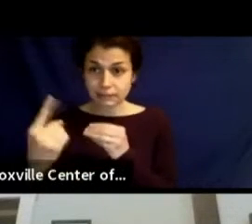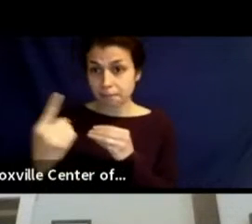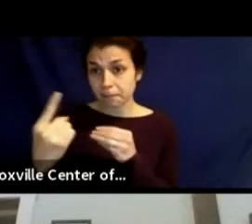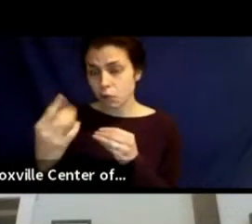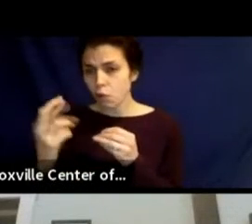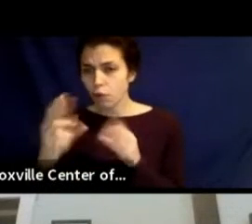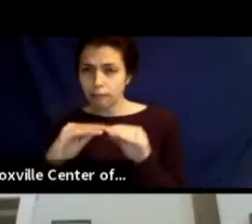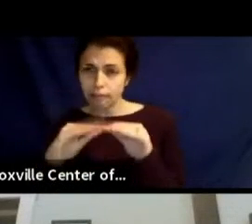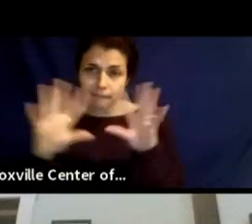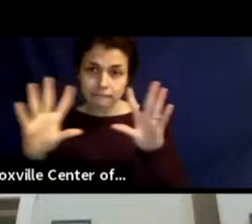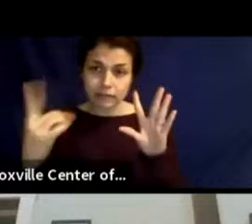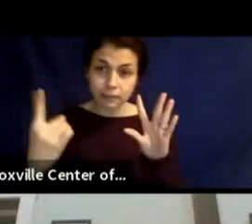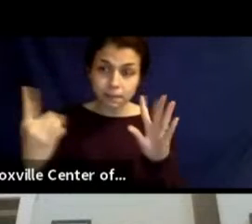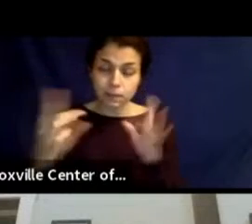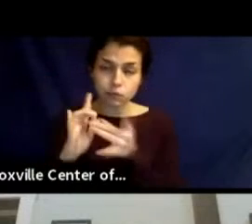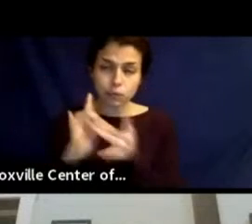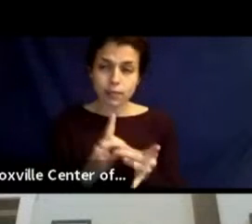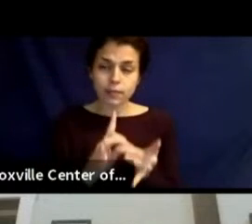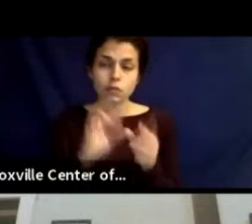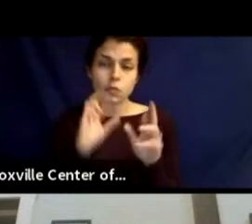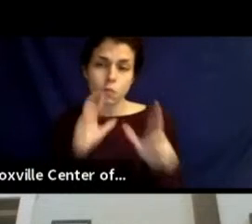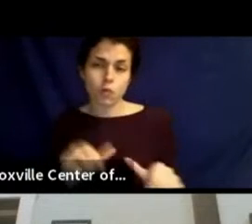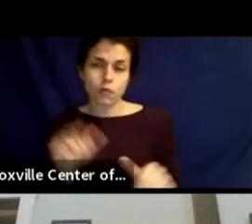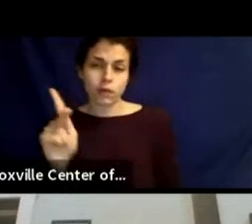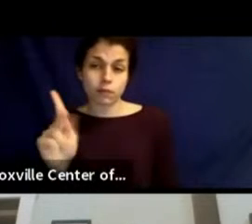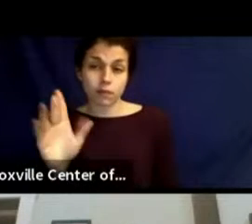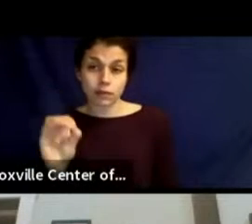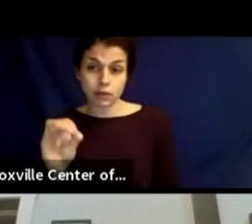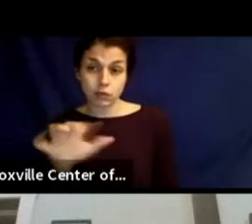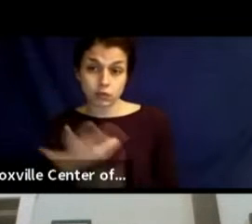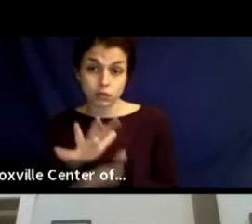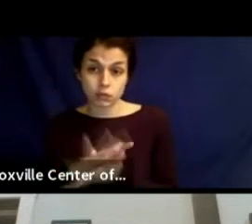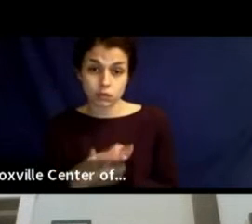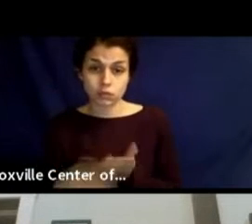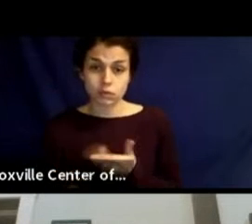clarification on the report from Knox County Schools?